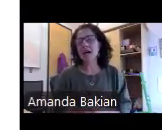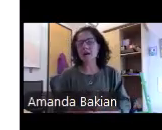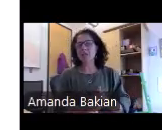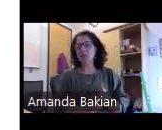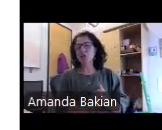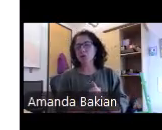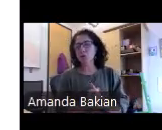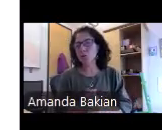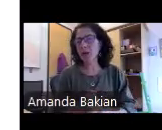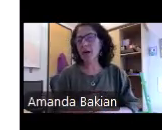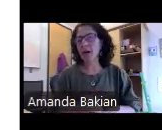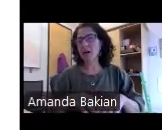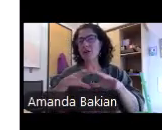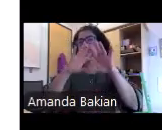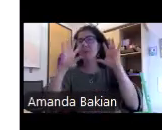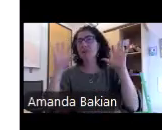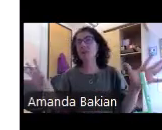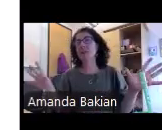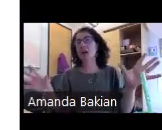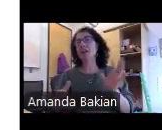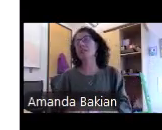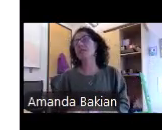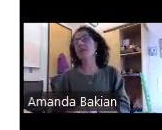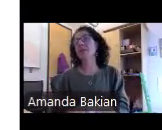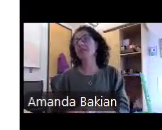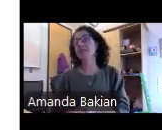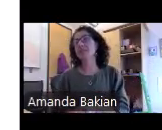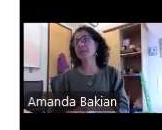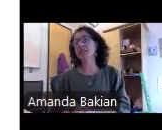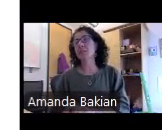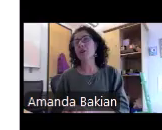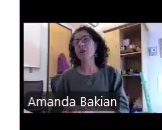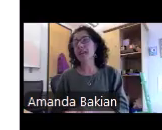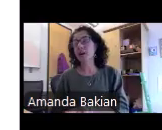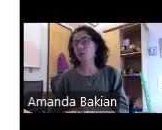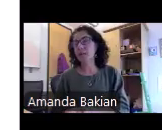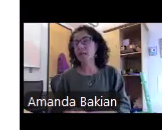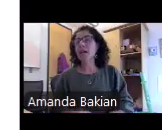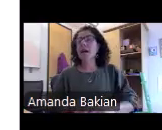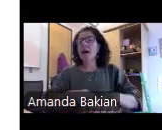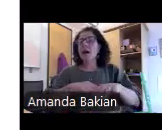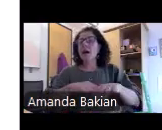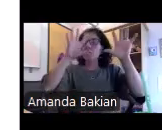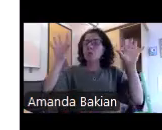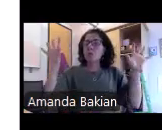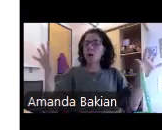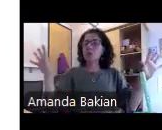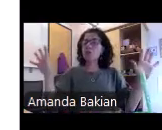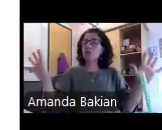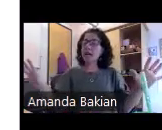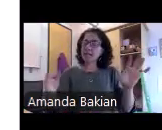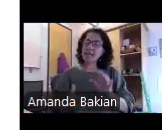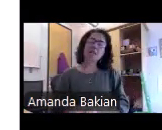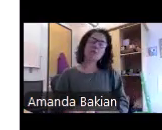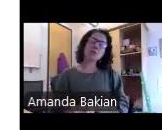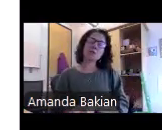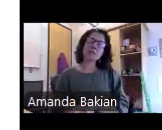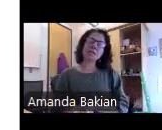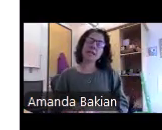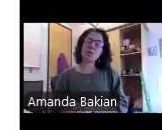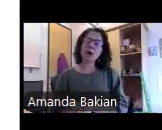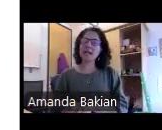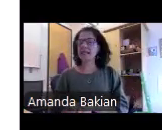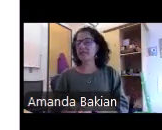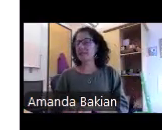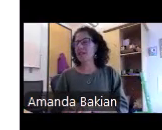modes to the Autism and Developmental Disabilities Monitoring Network. While URAD is tasked with